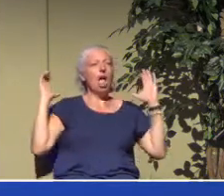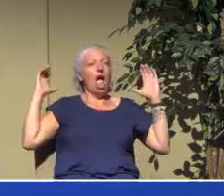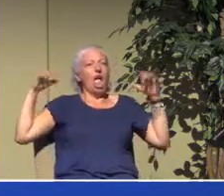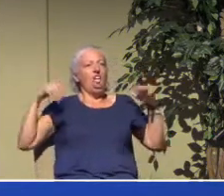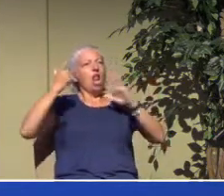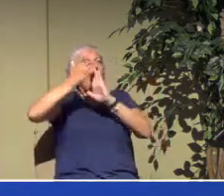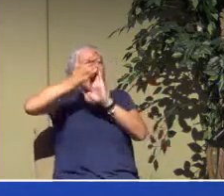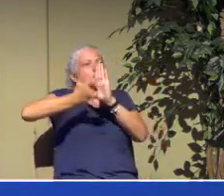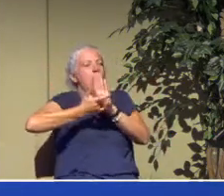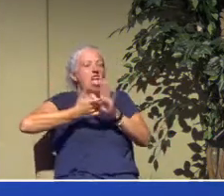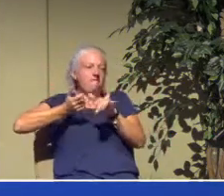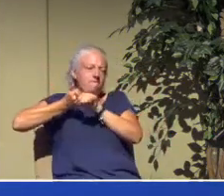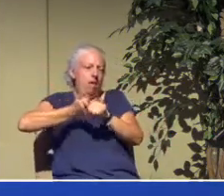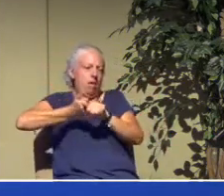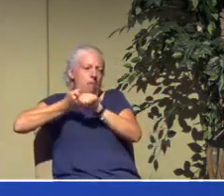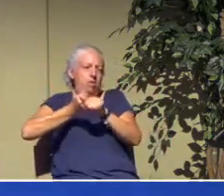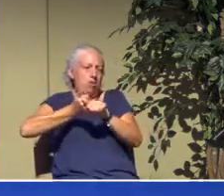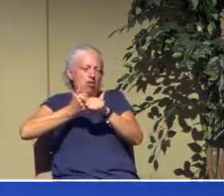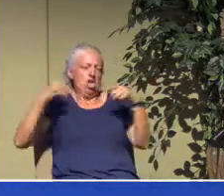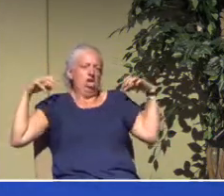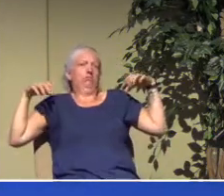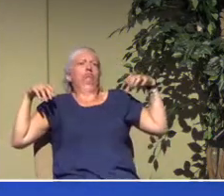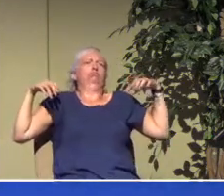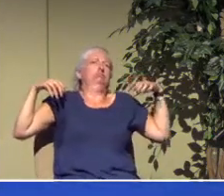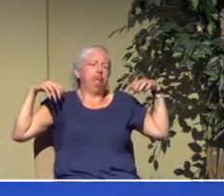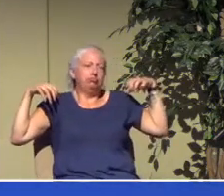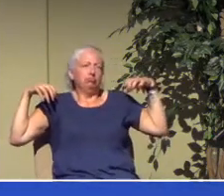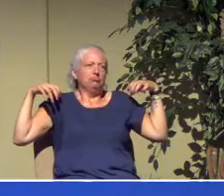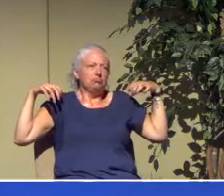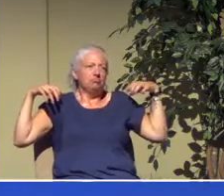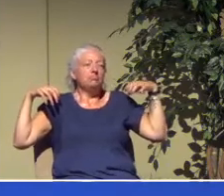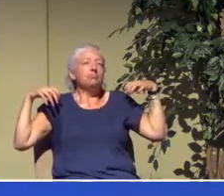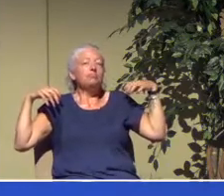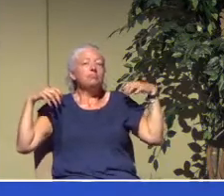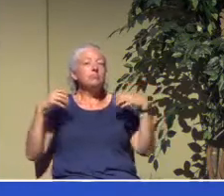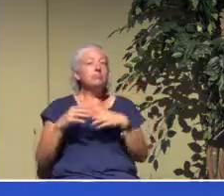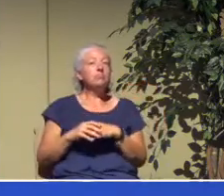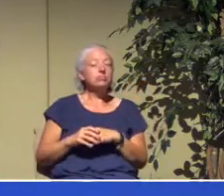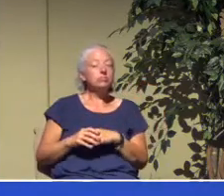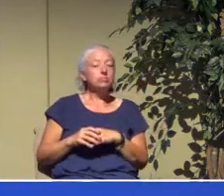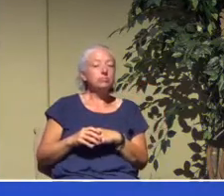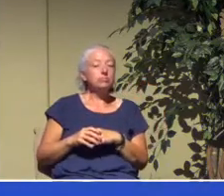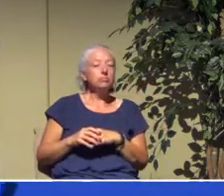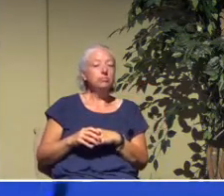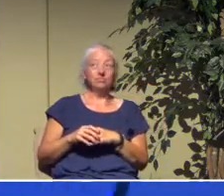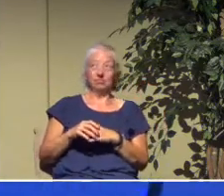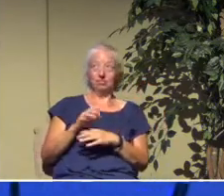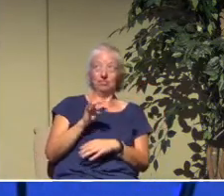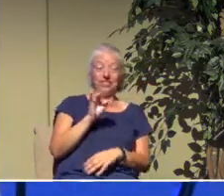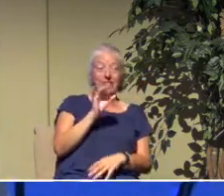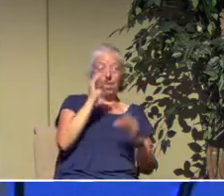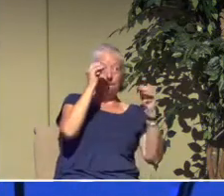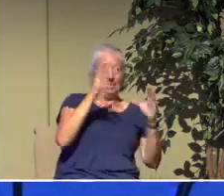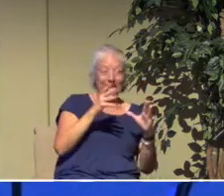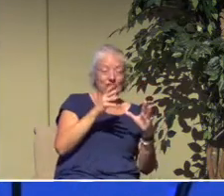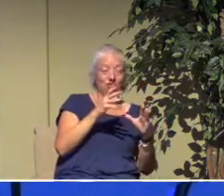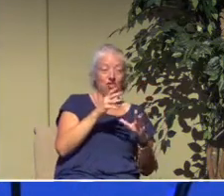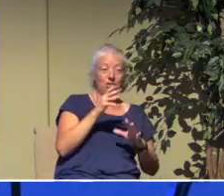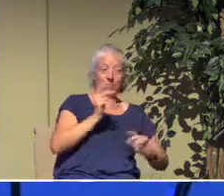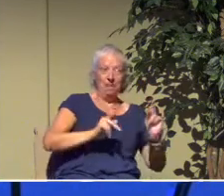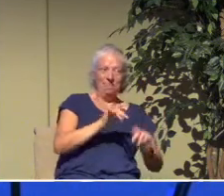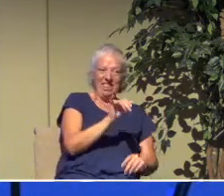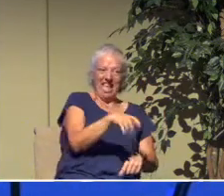God as it's revealed in Scripture. And the problem is that the teachers of that time and the Pharisees had made it